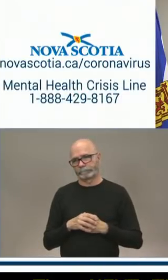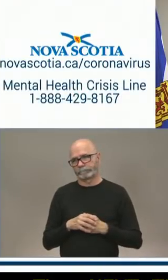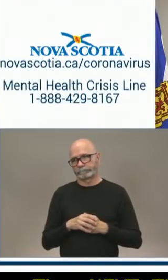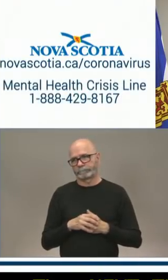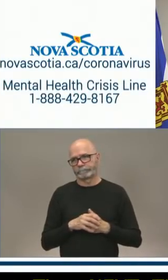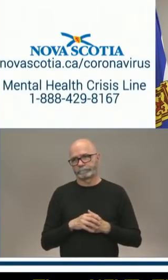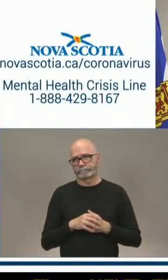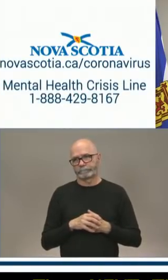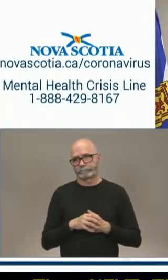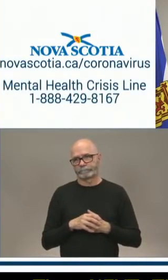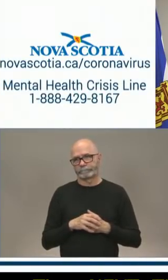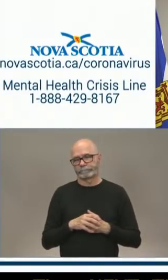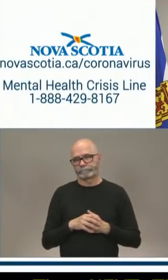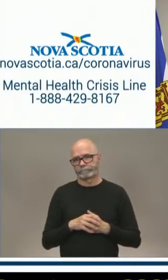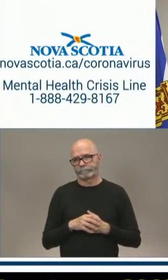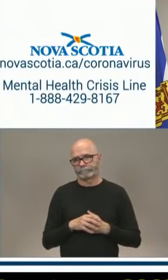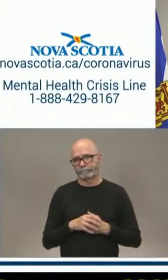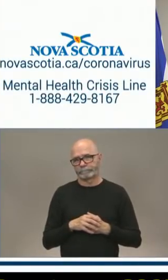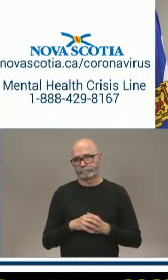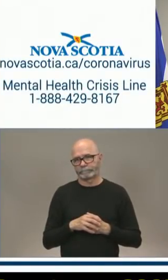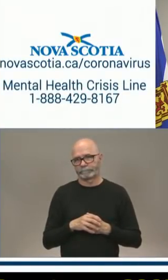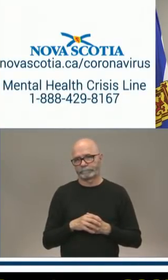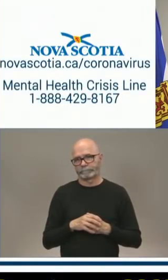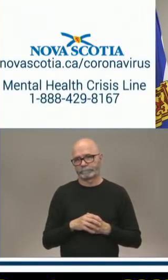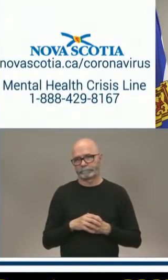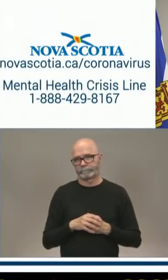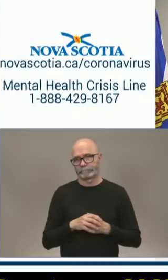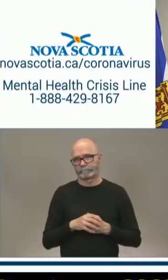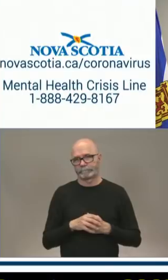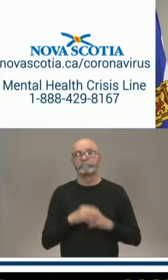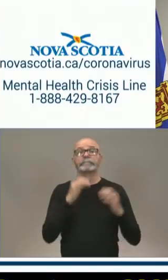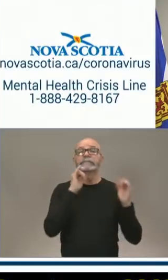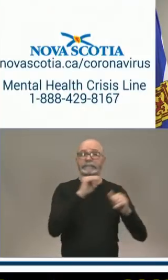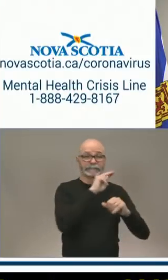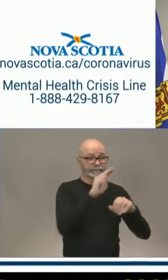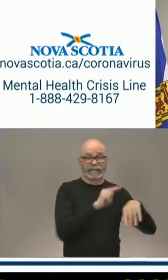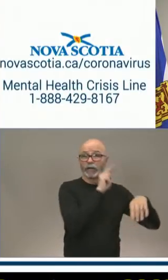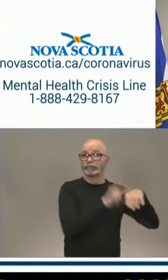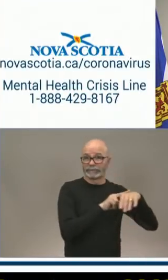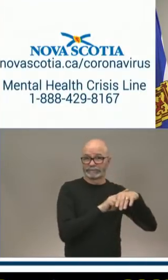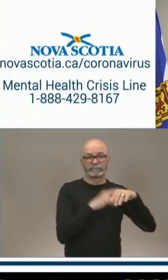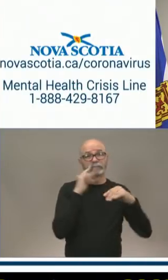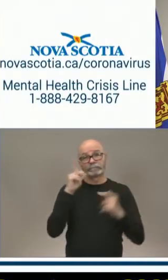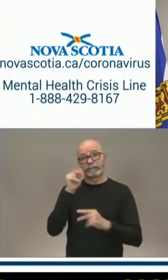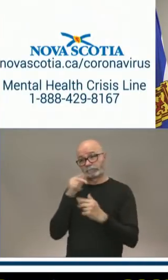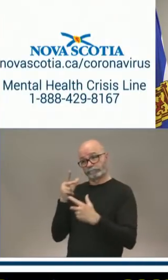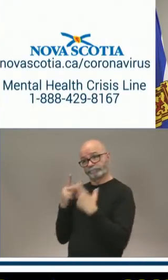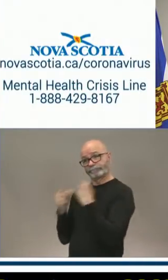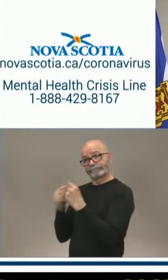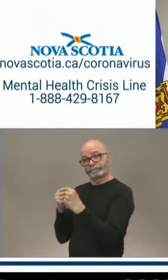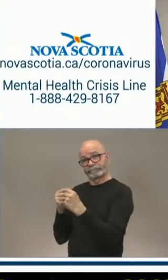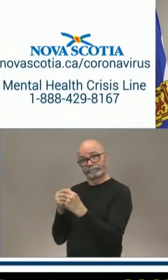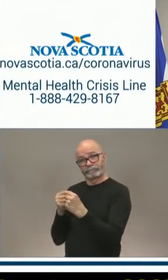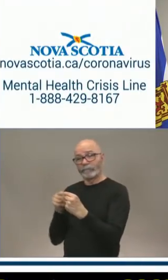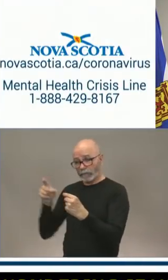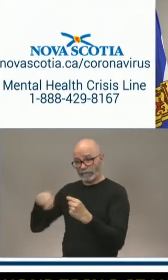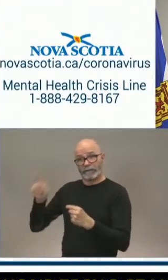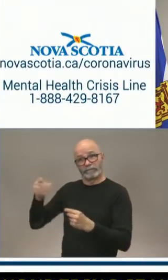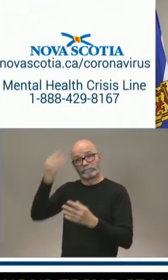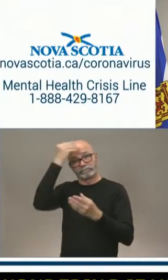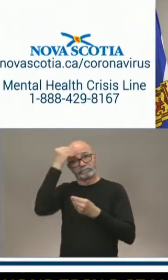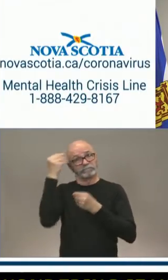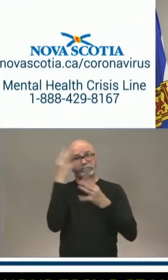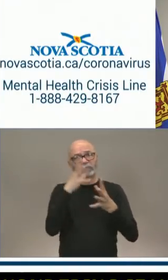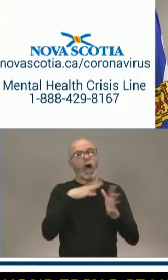following immunization reporting. So do people report any side effects they have directly through a platform, or is it done